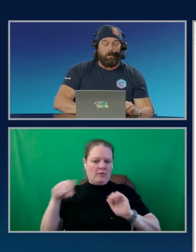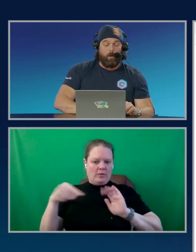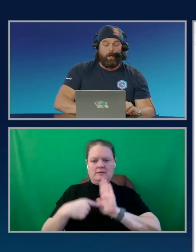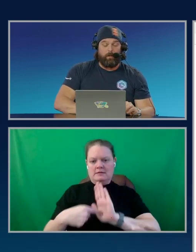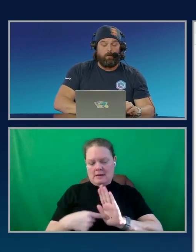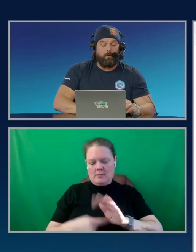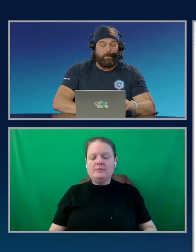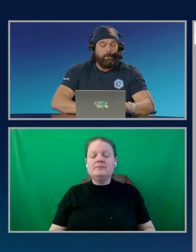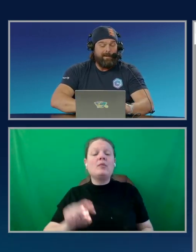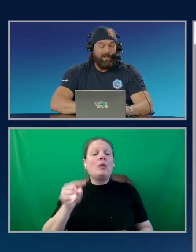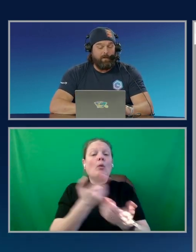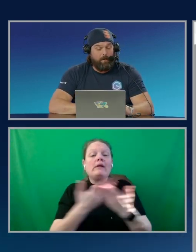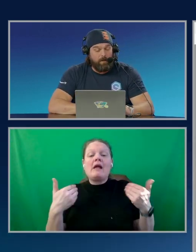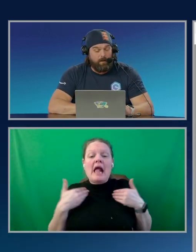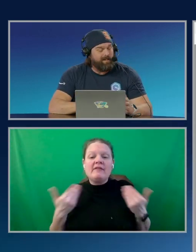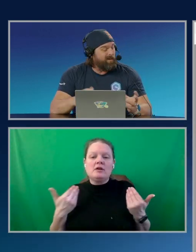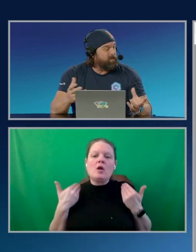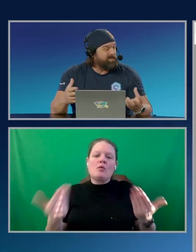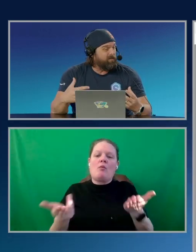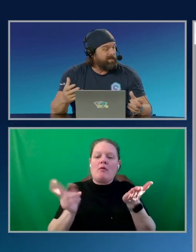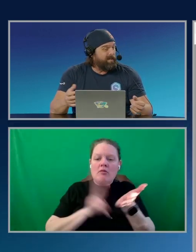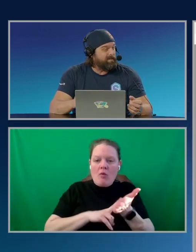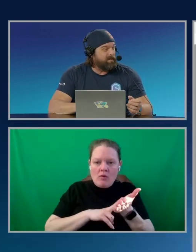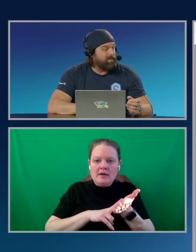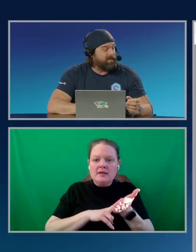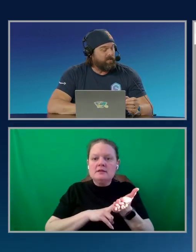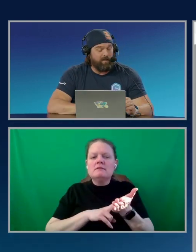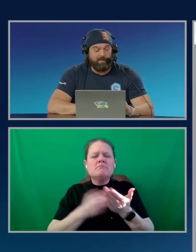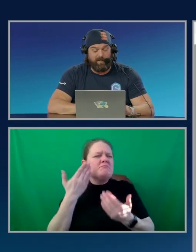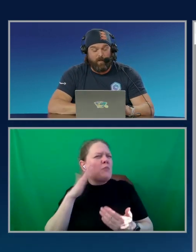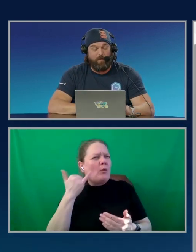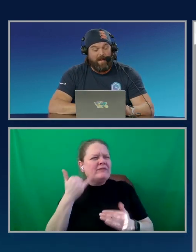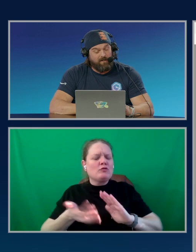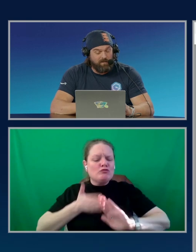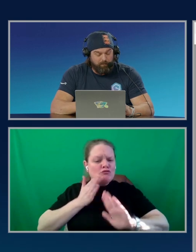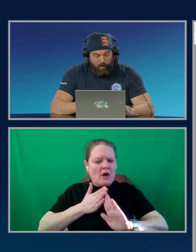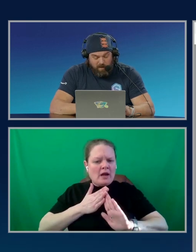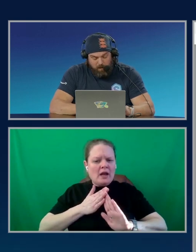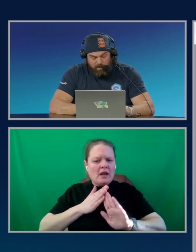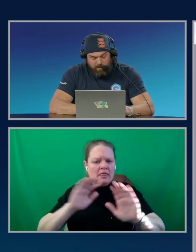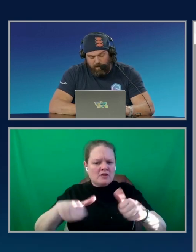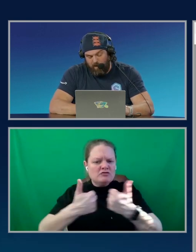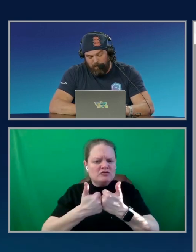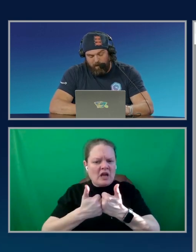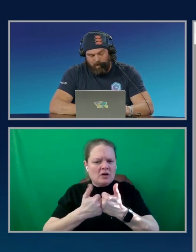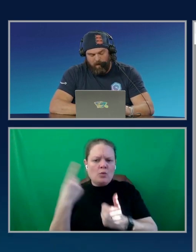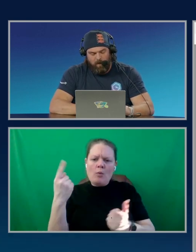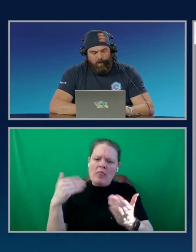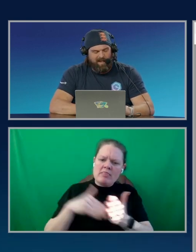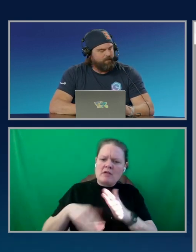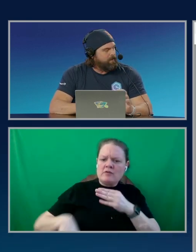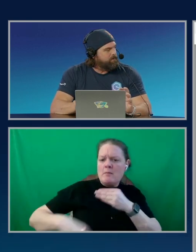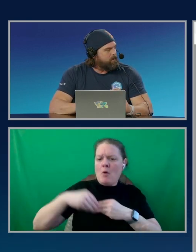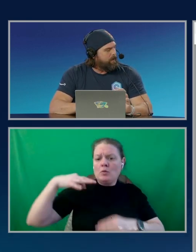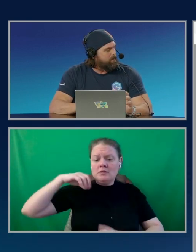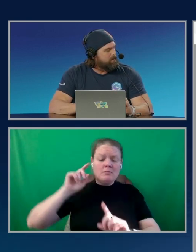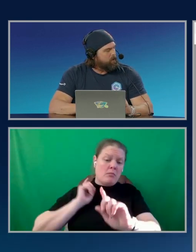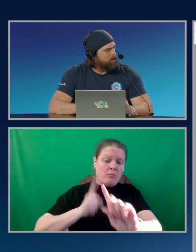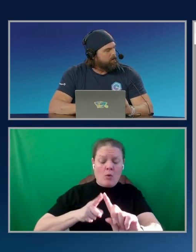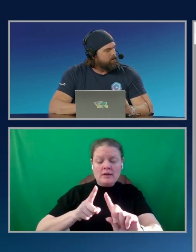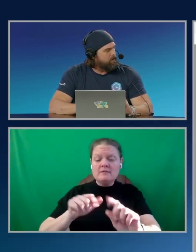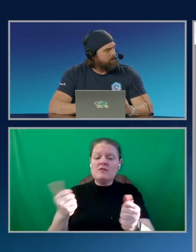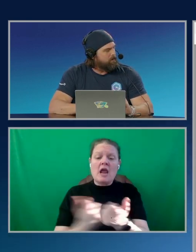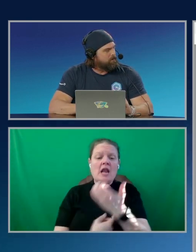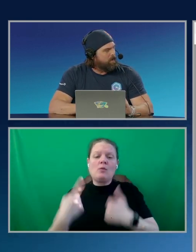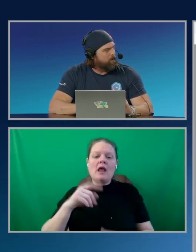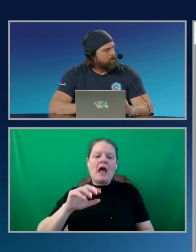here, and I'll go ahead and log in. I don't know if we're still running that challenge. I don't know, 1,000 bonus points to anybody. I have an Easter egg somewhere